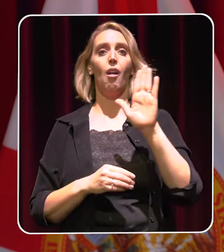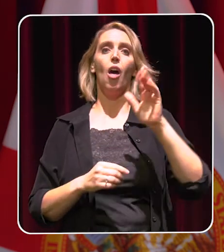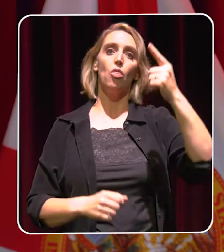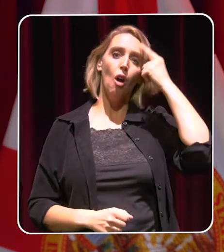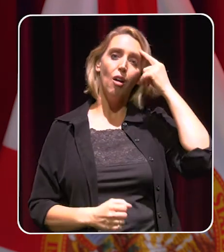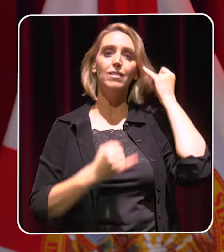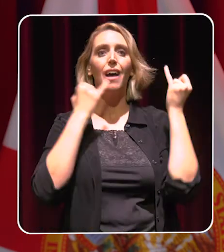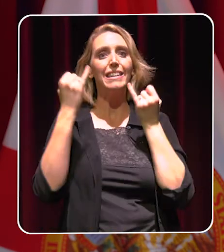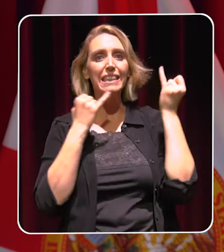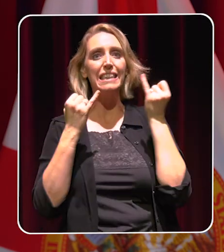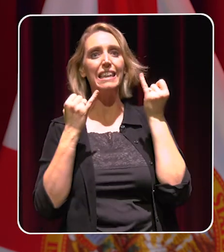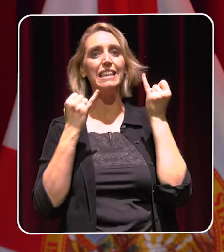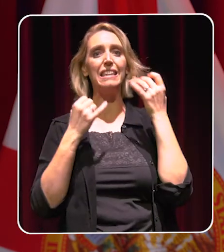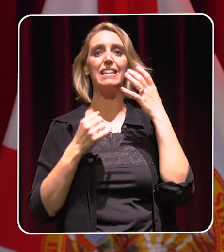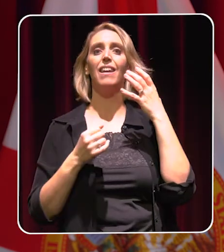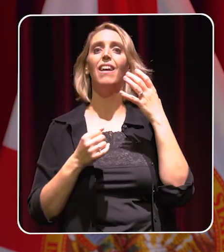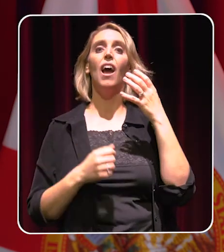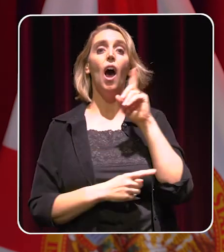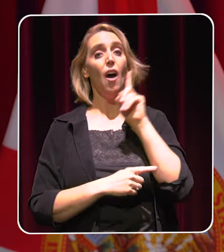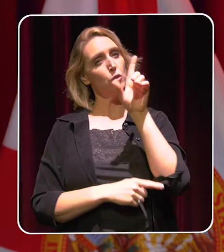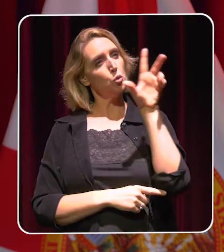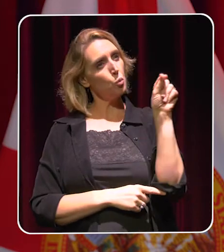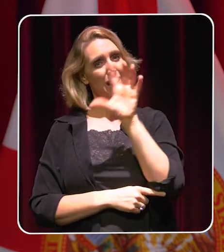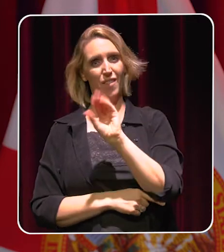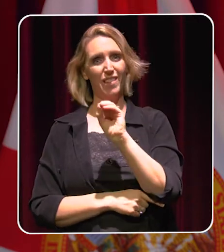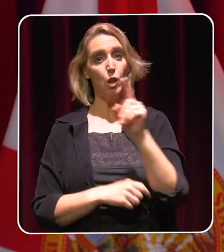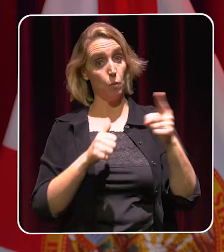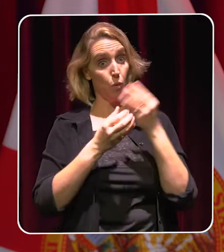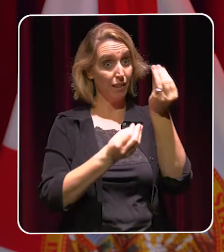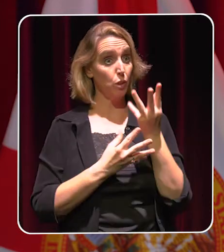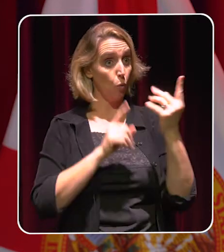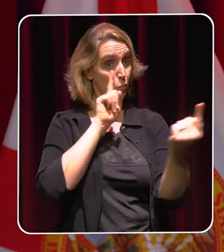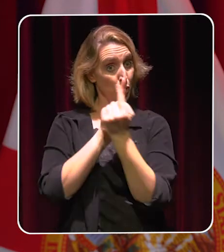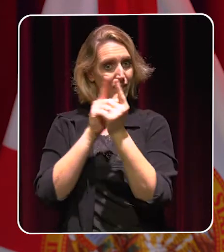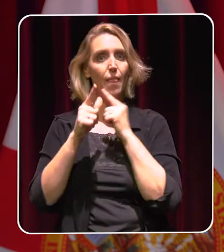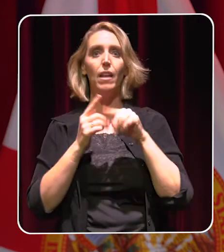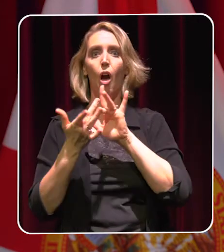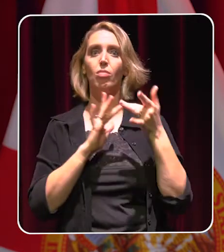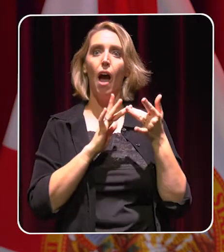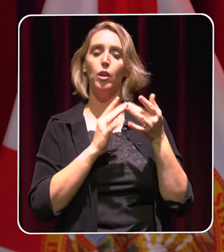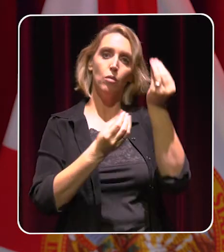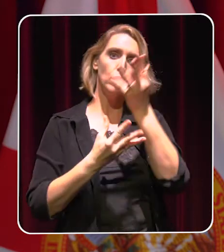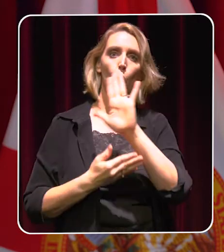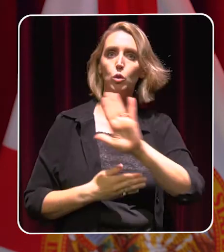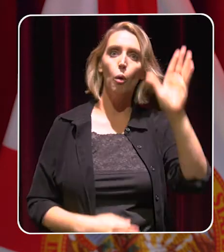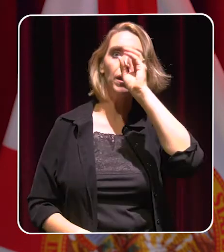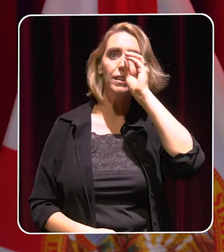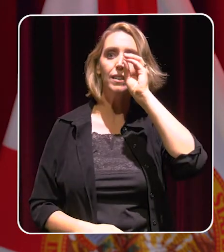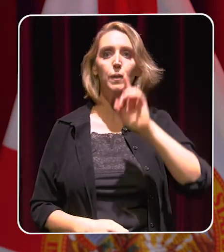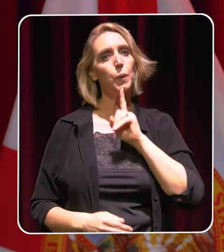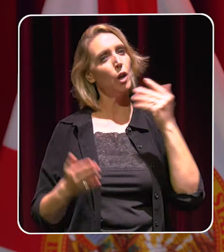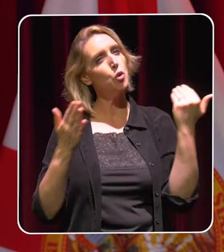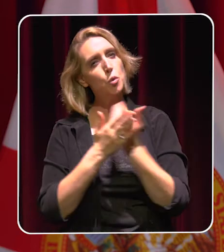and desires to St. Pete 2050, initially in person and then virtually during these challenging times. And the